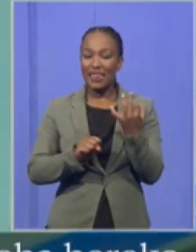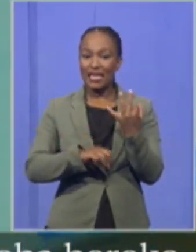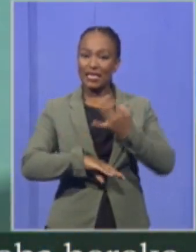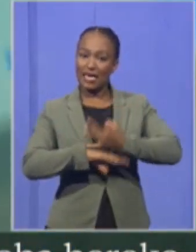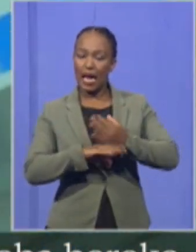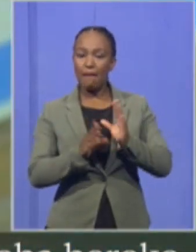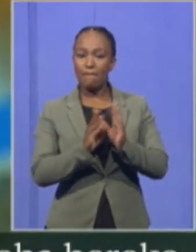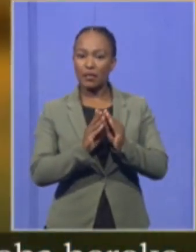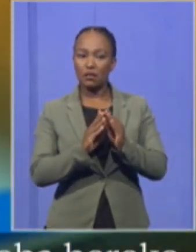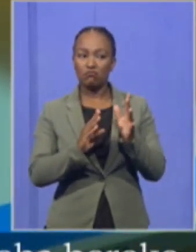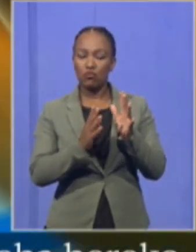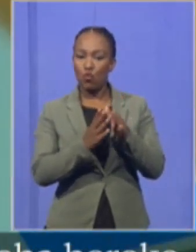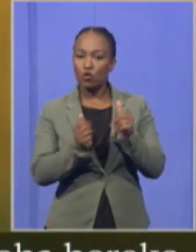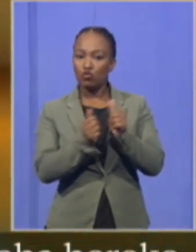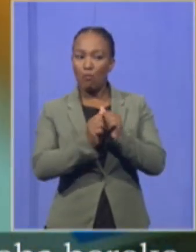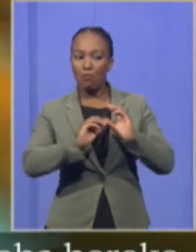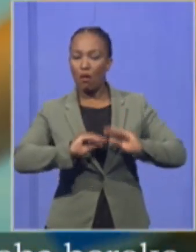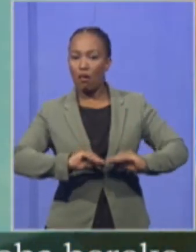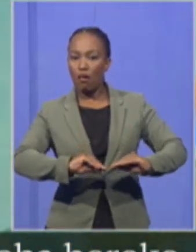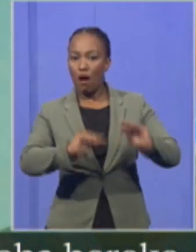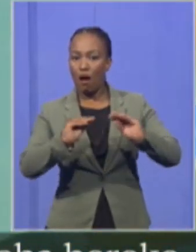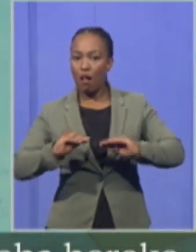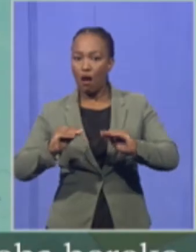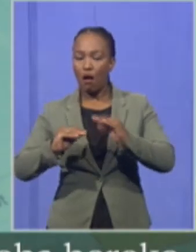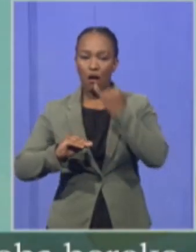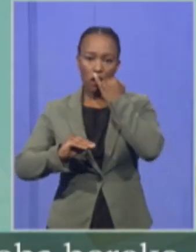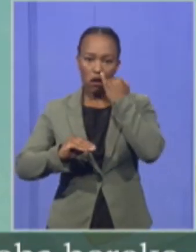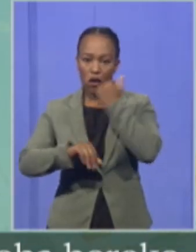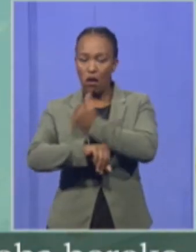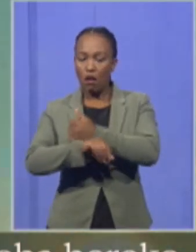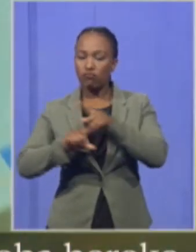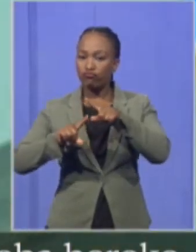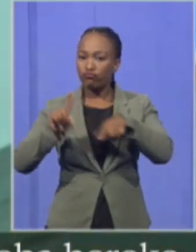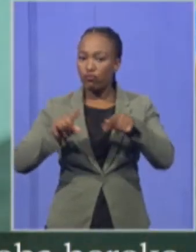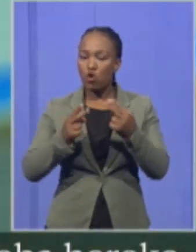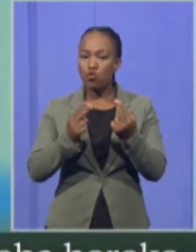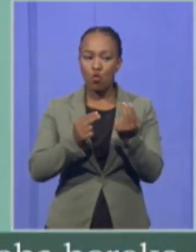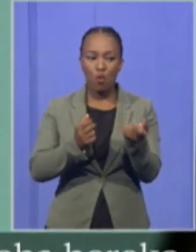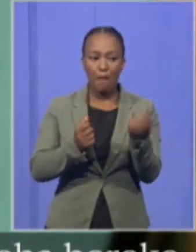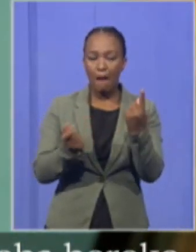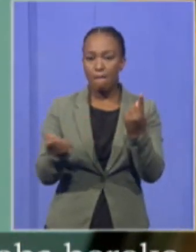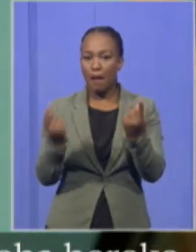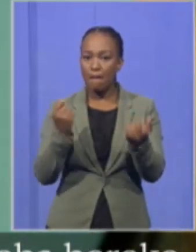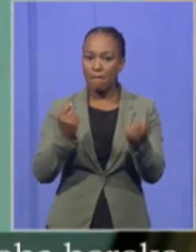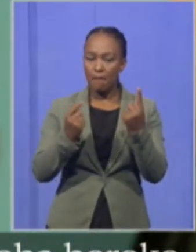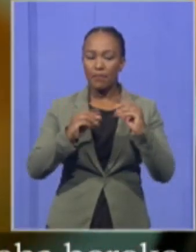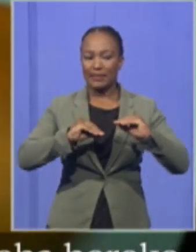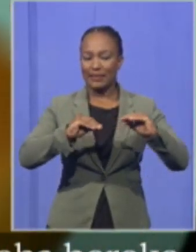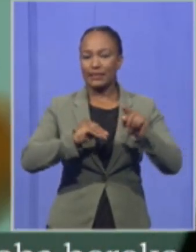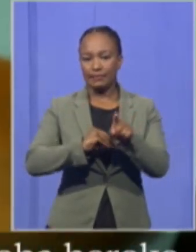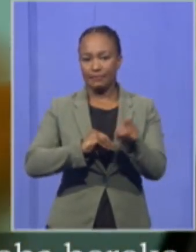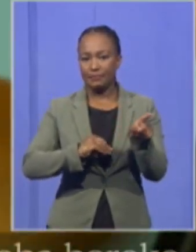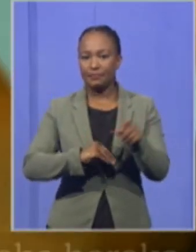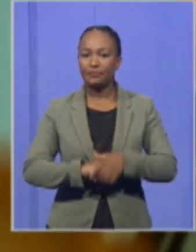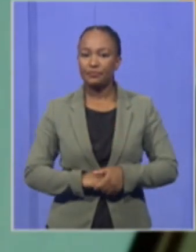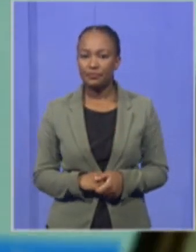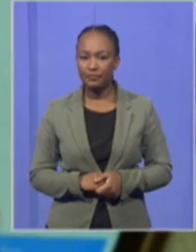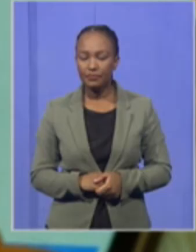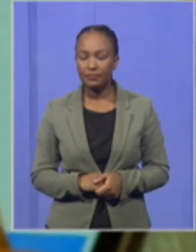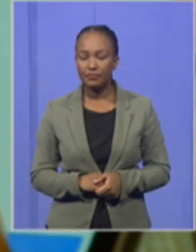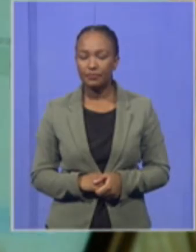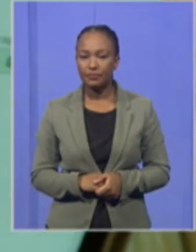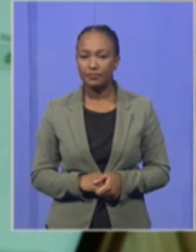be e ruta bakgathatema ka diokobatši tše dingwe tše diswa tšeo di ileditšwego. Sefeso